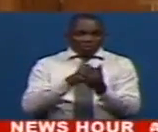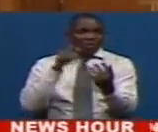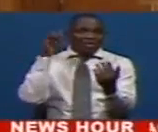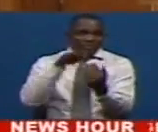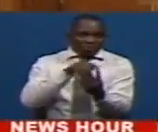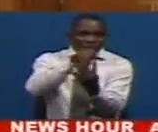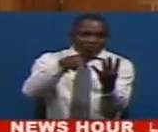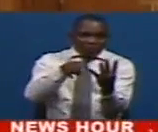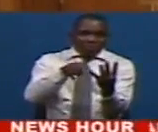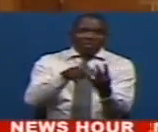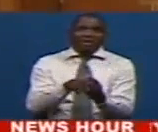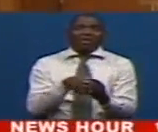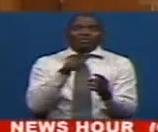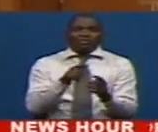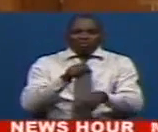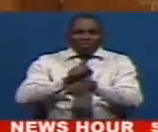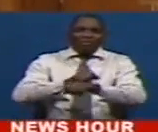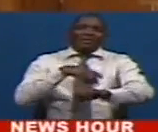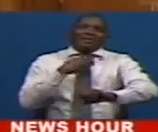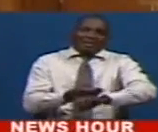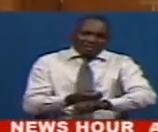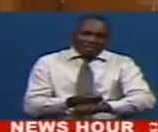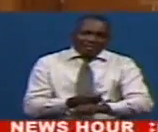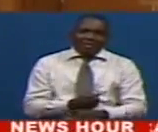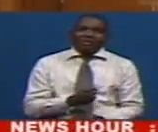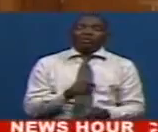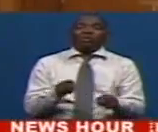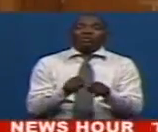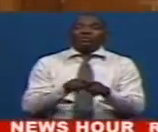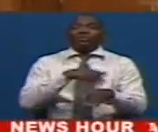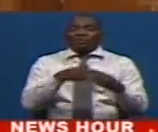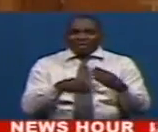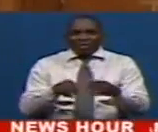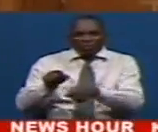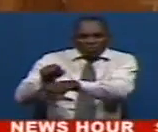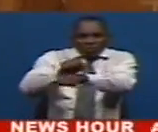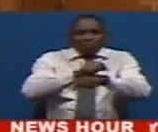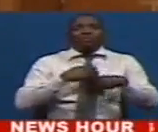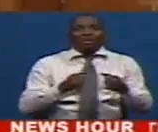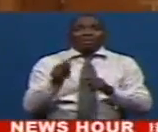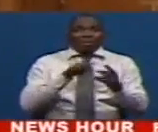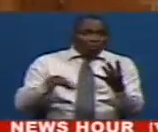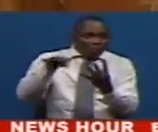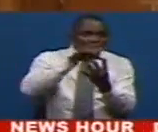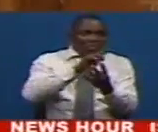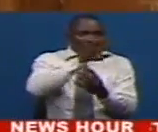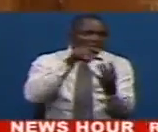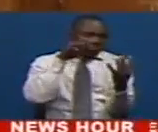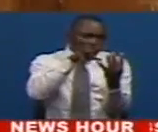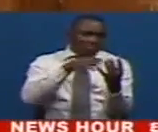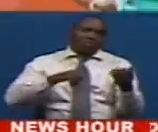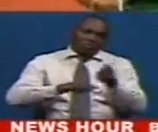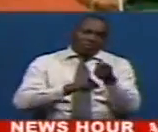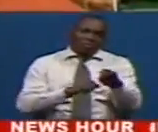people spur you on to great heights, and above all, work so that the will of the Ghanaian people